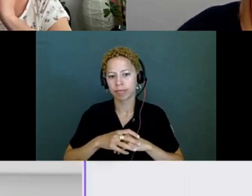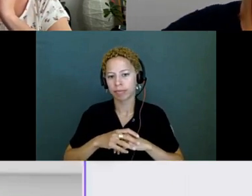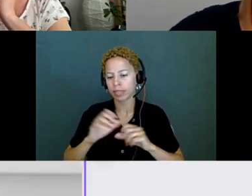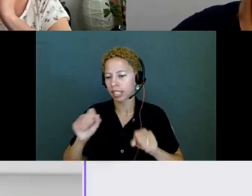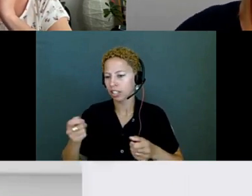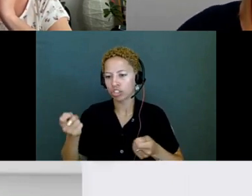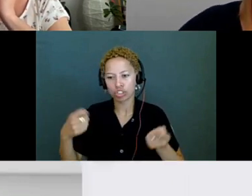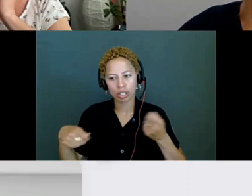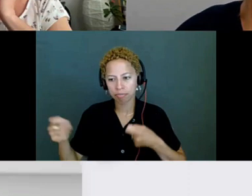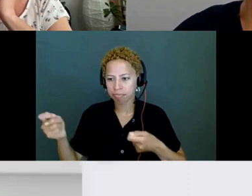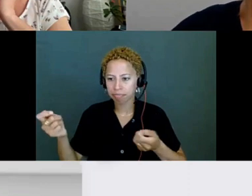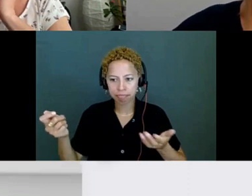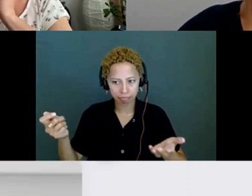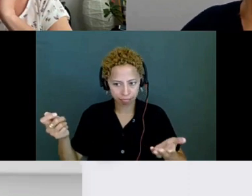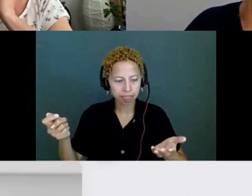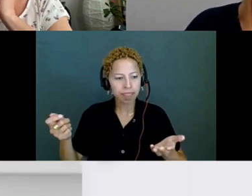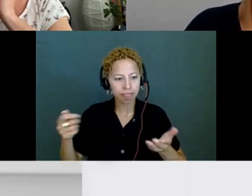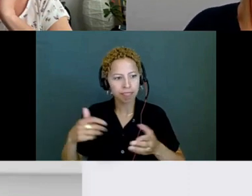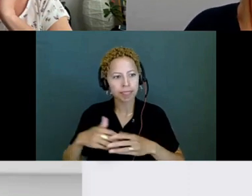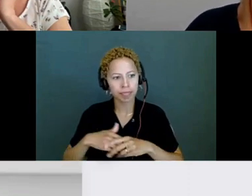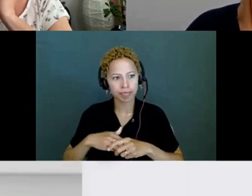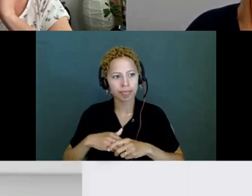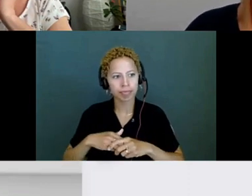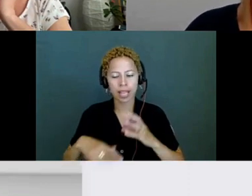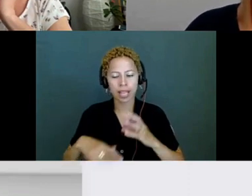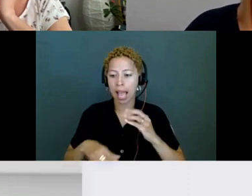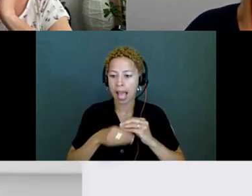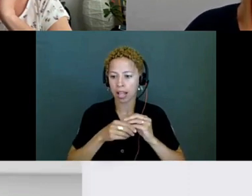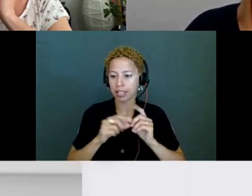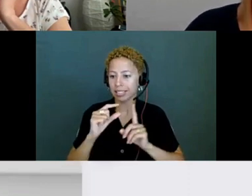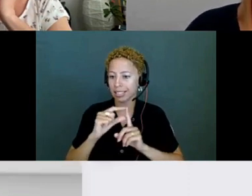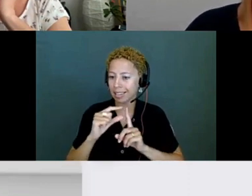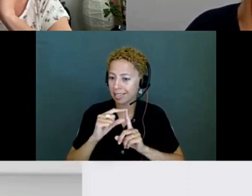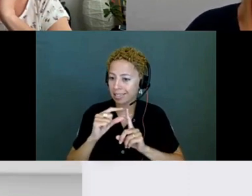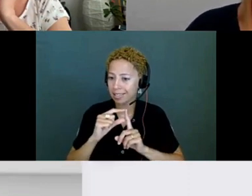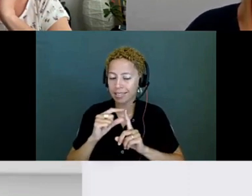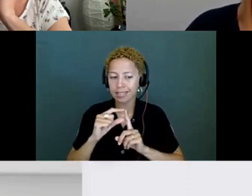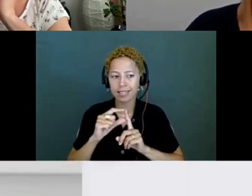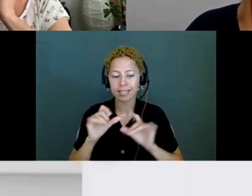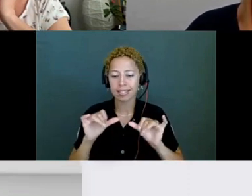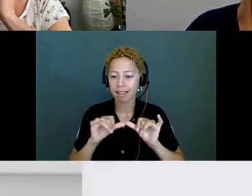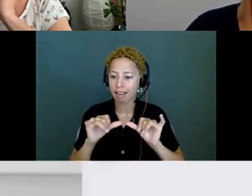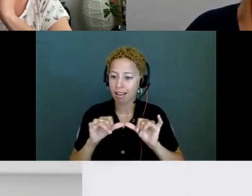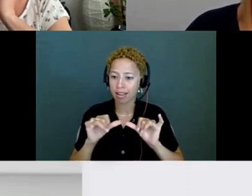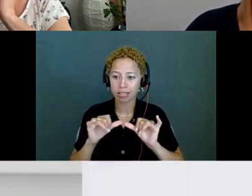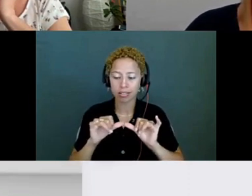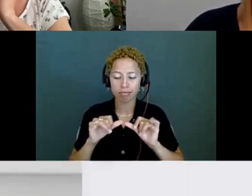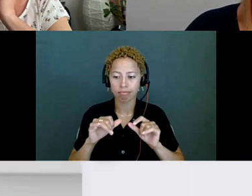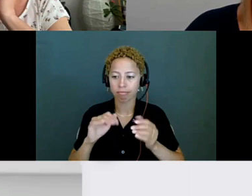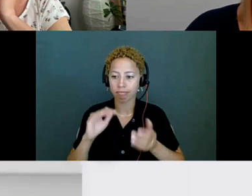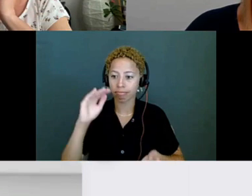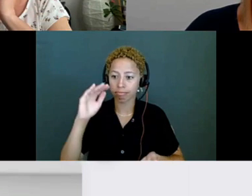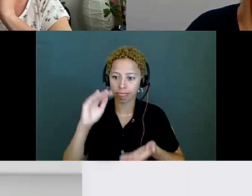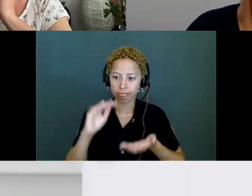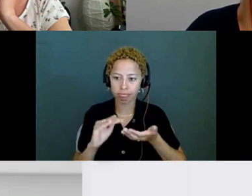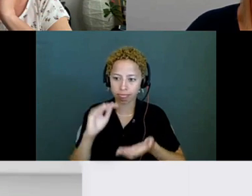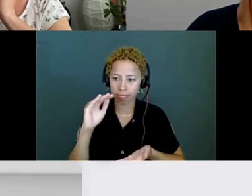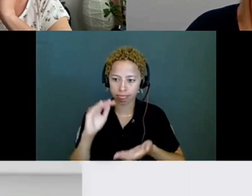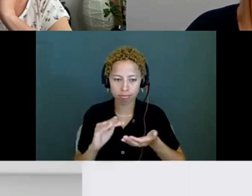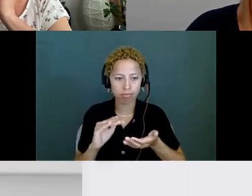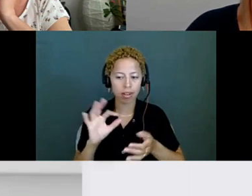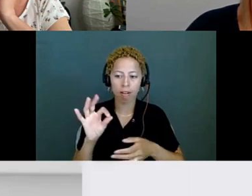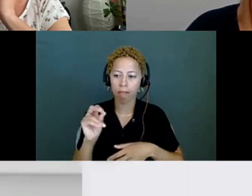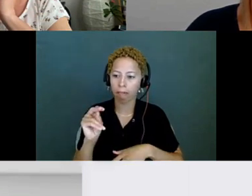the background. I can add text of different sizes. I can change the